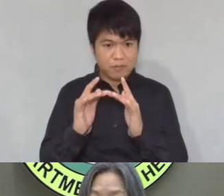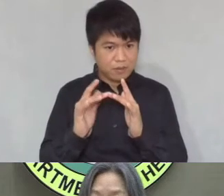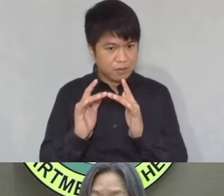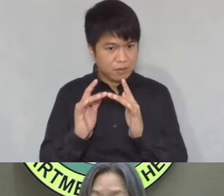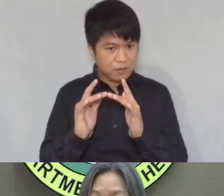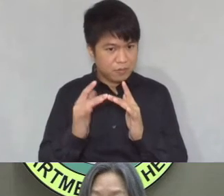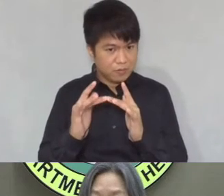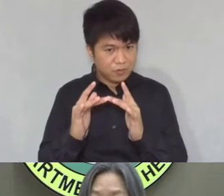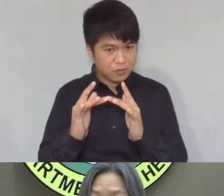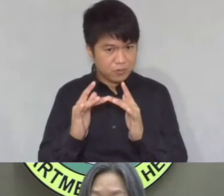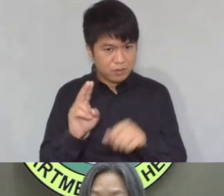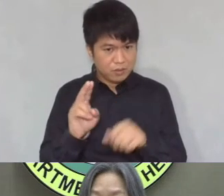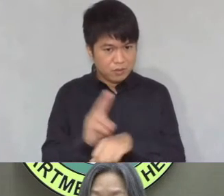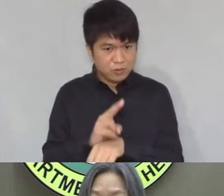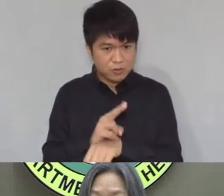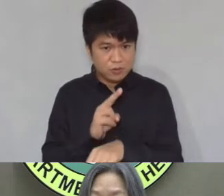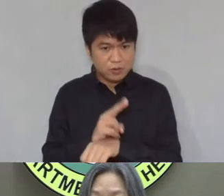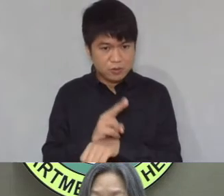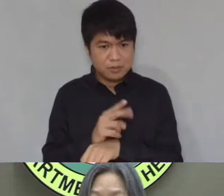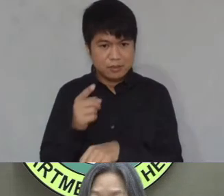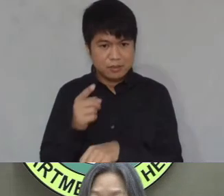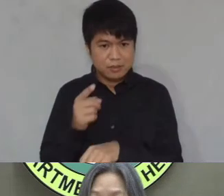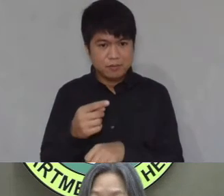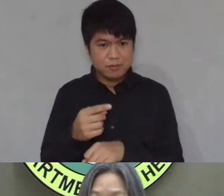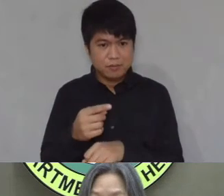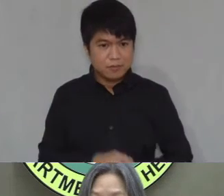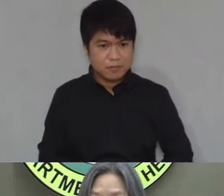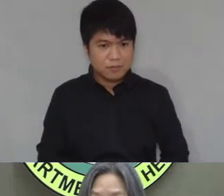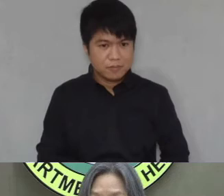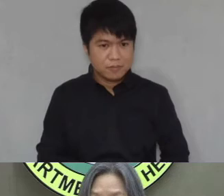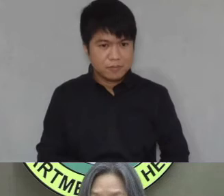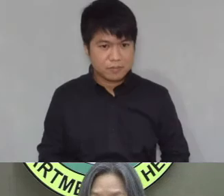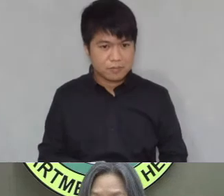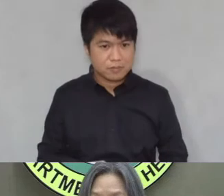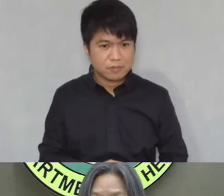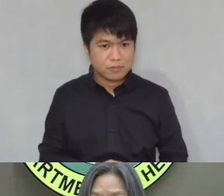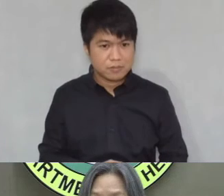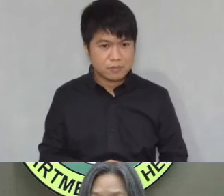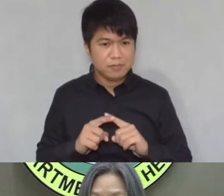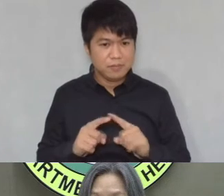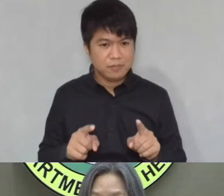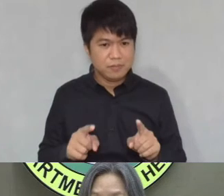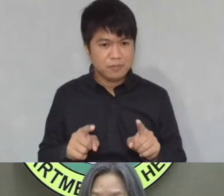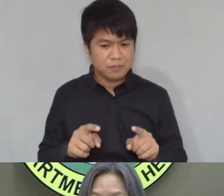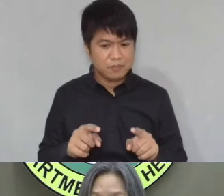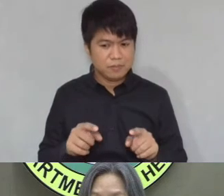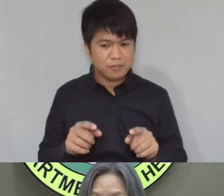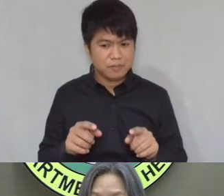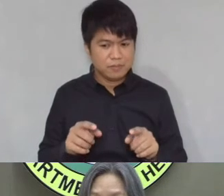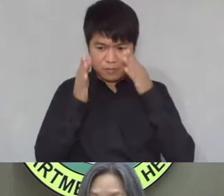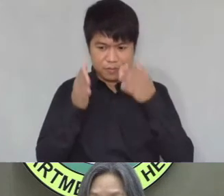a list of virtual PT maneuvers that can be used. We did have a preliminary literature review, but